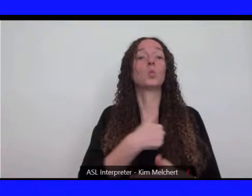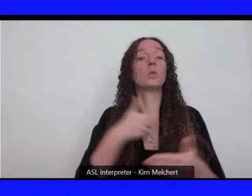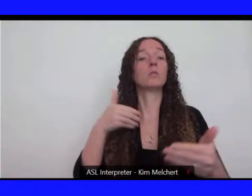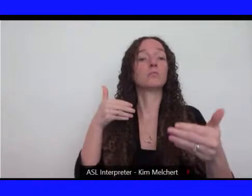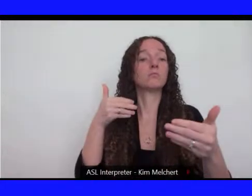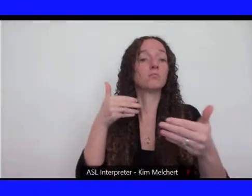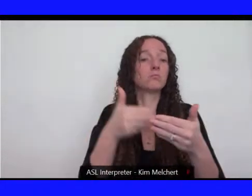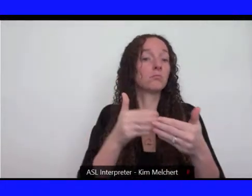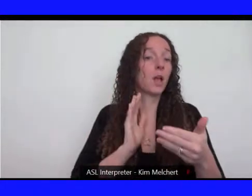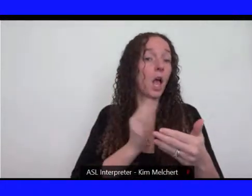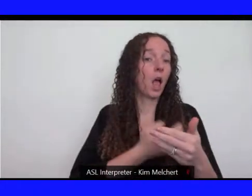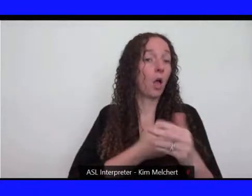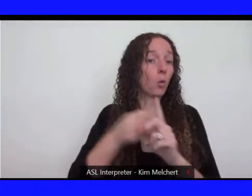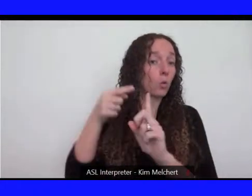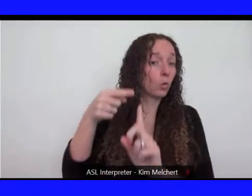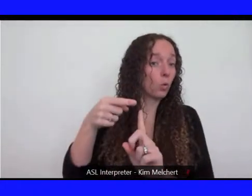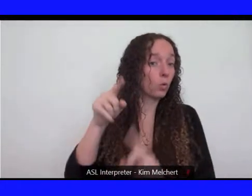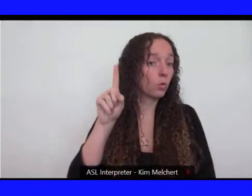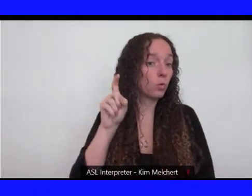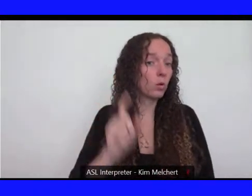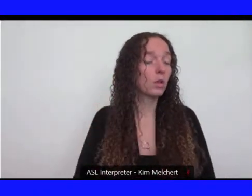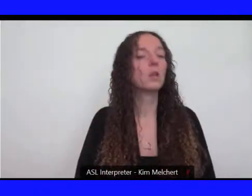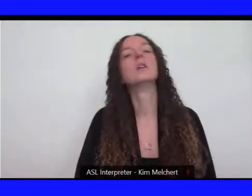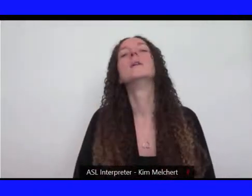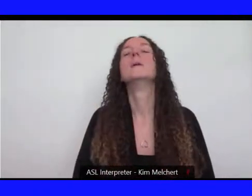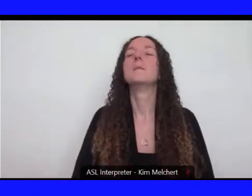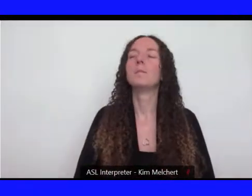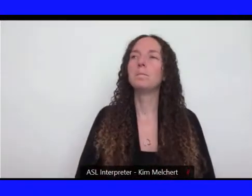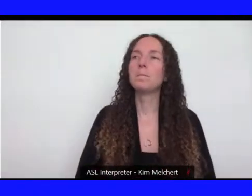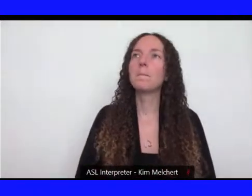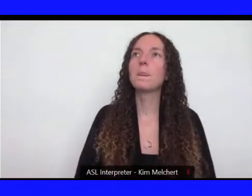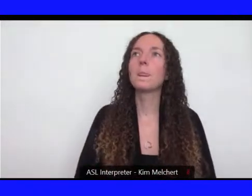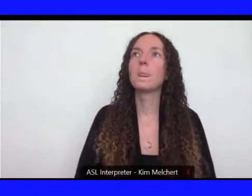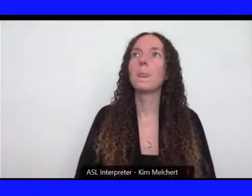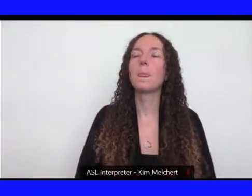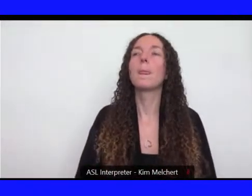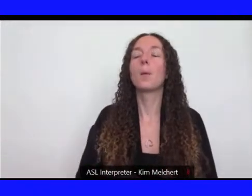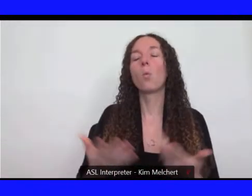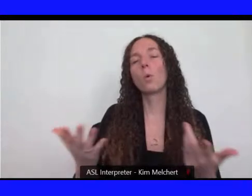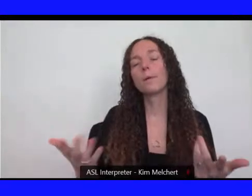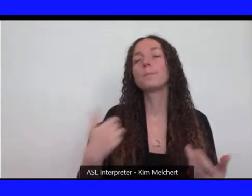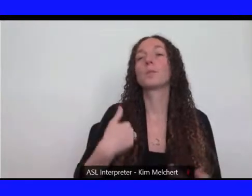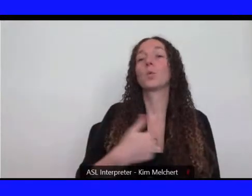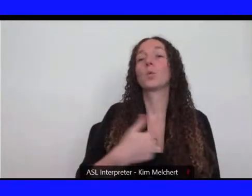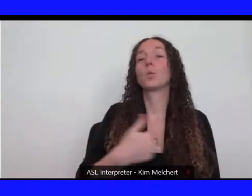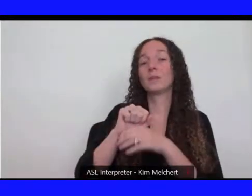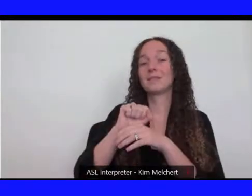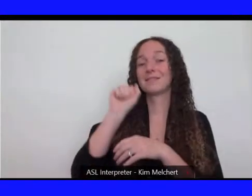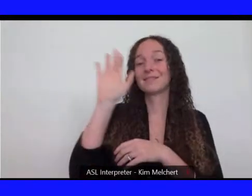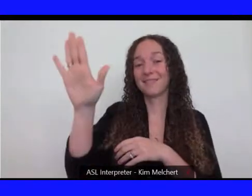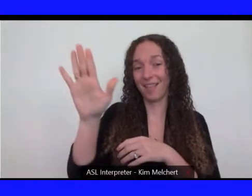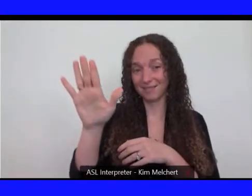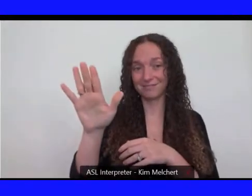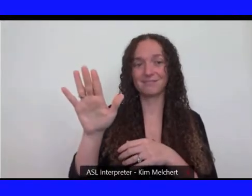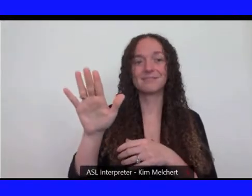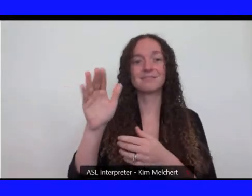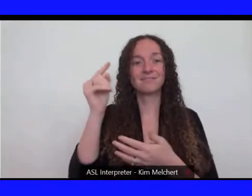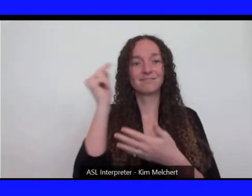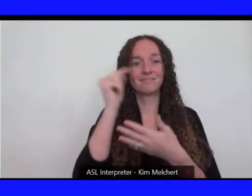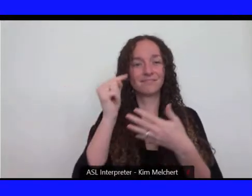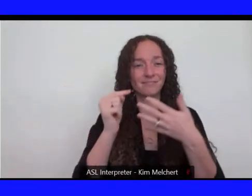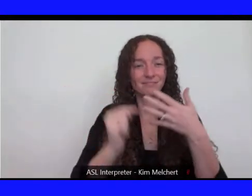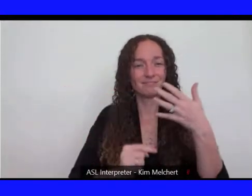if you built new beds. And we say that's ridiculous. It wouldn't have made any sense to build new beds. We had empty wards. We opened